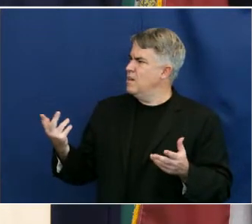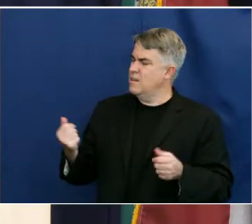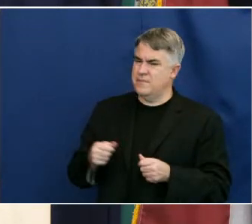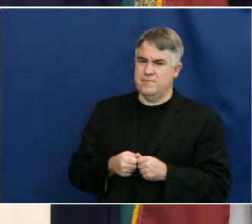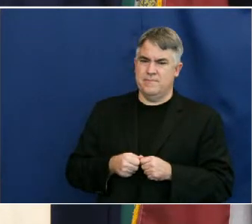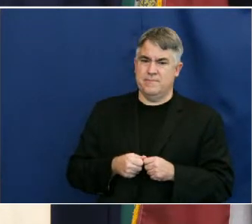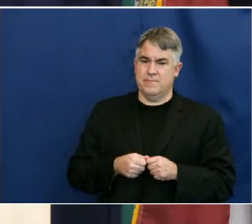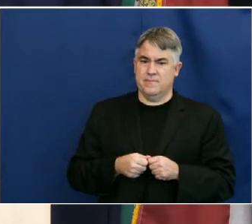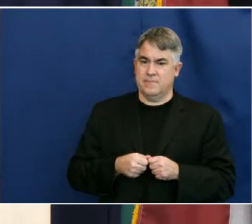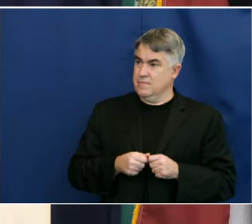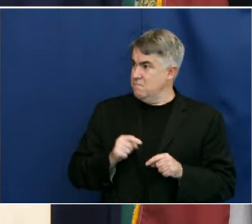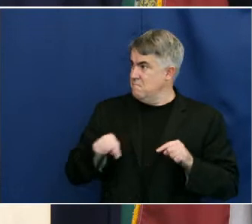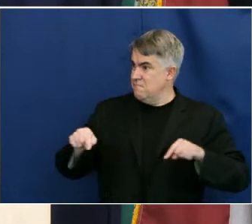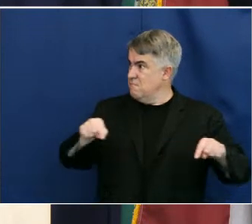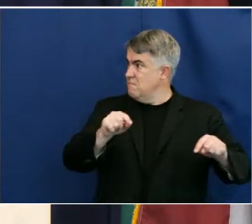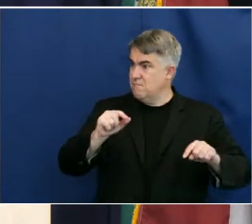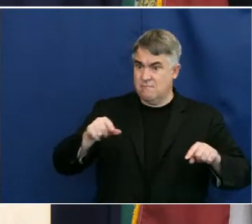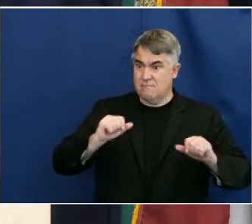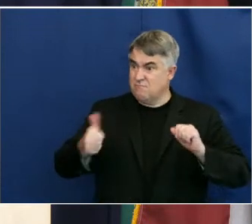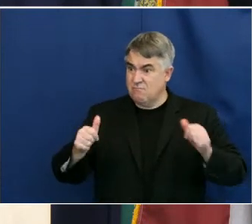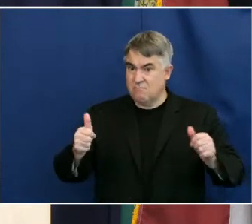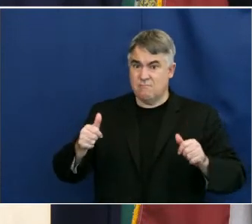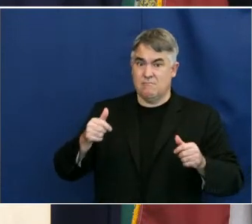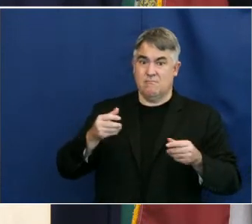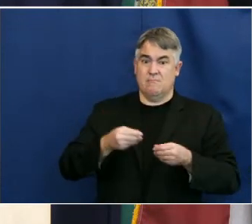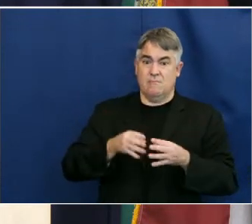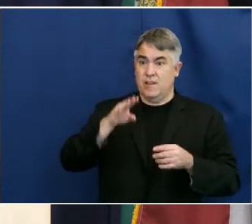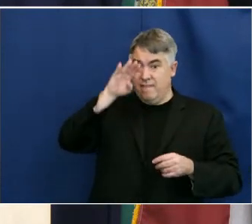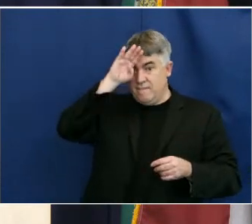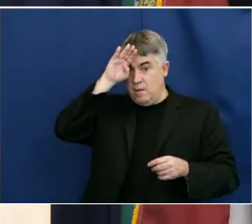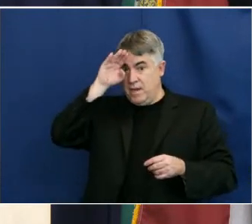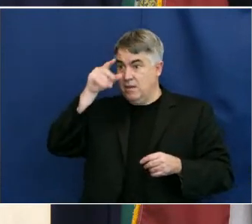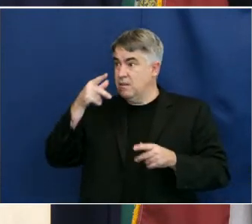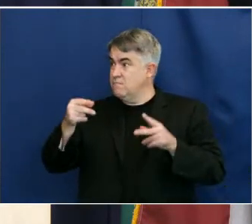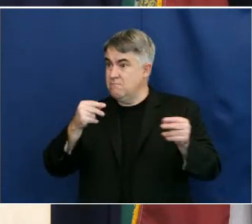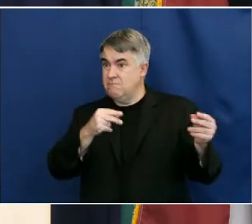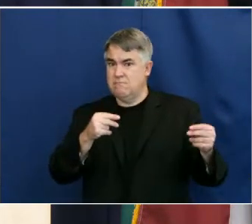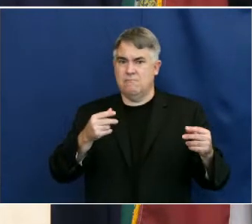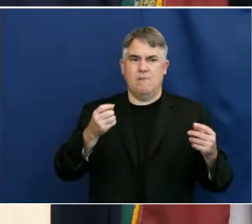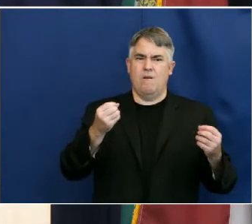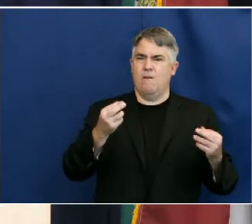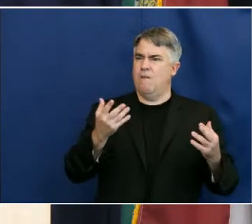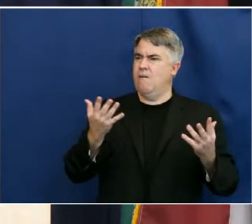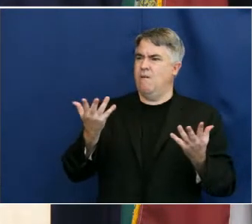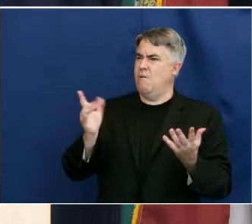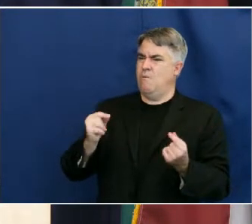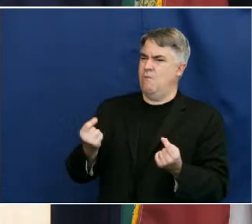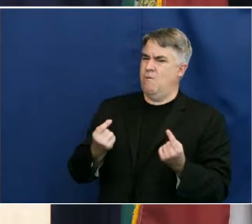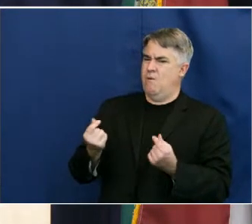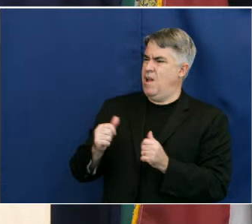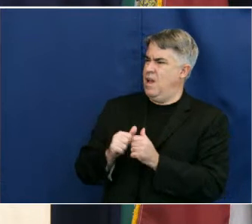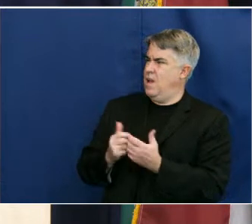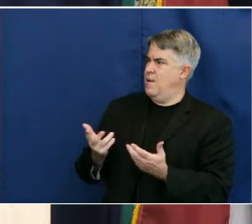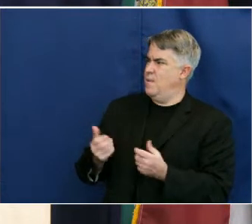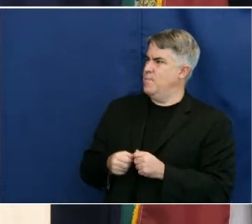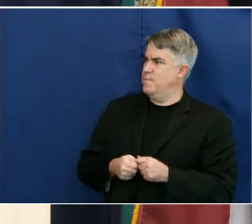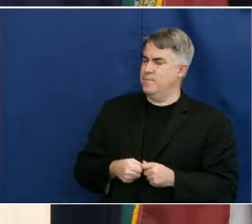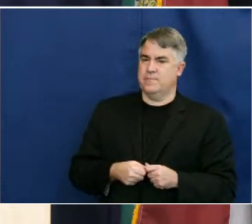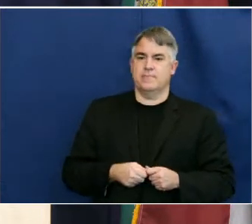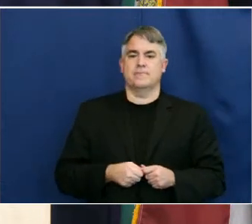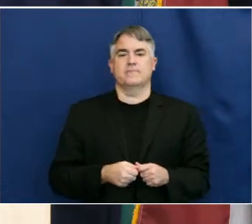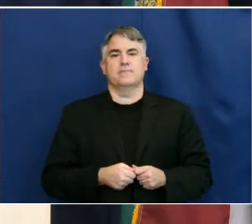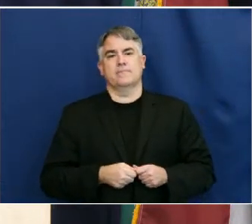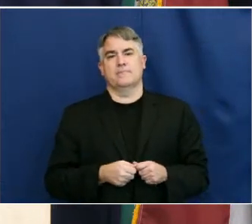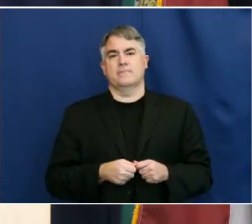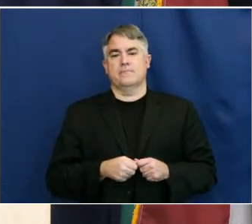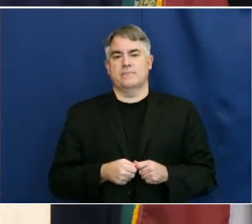Are firefighters going to be delivering this to farm workers in the fields? How will we actually incorporate that vaccine into